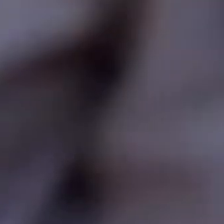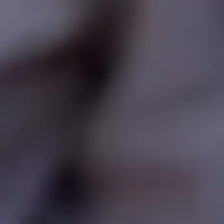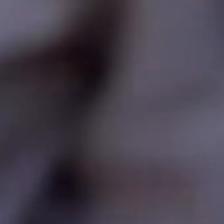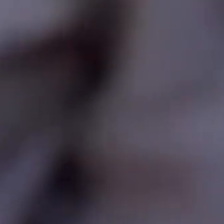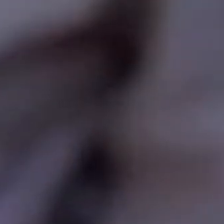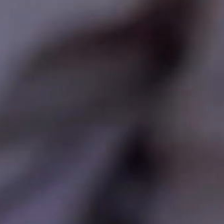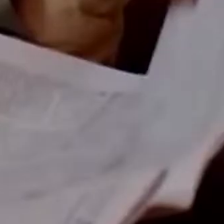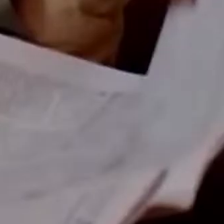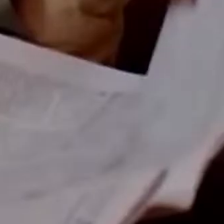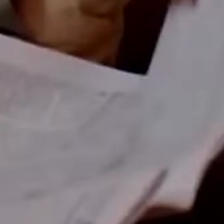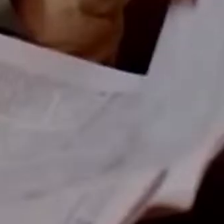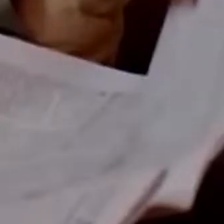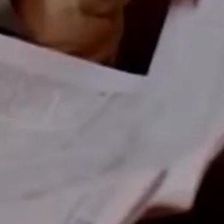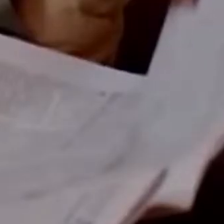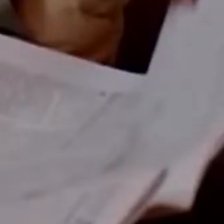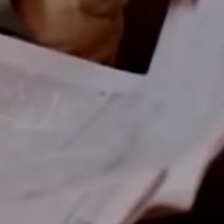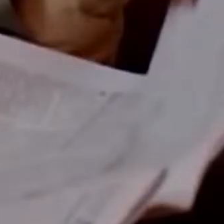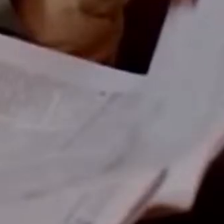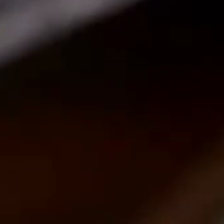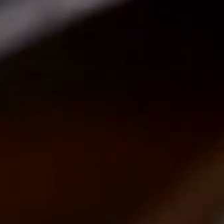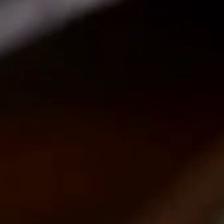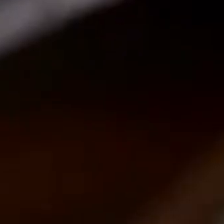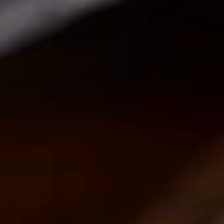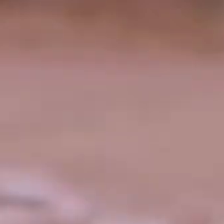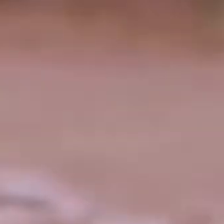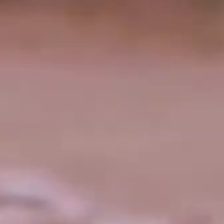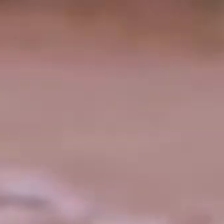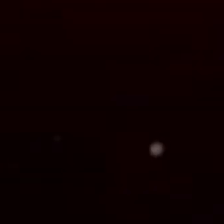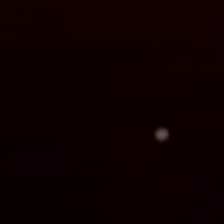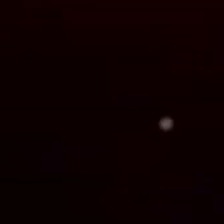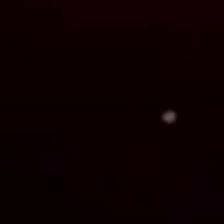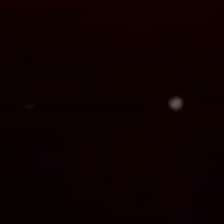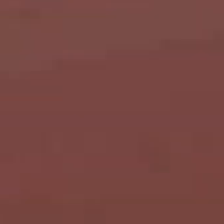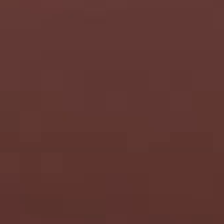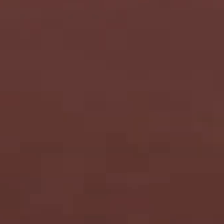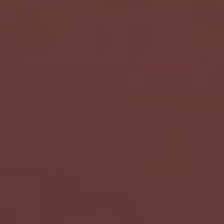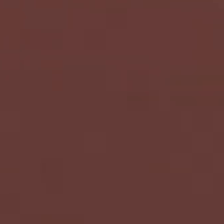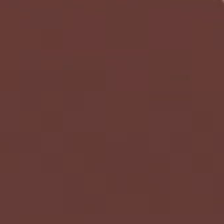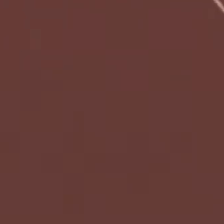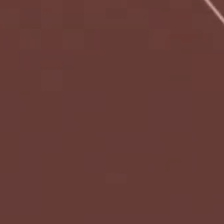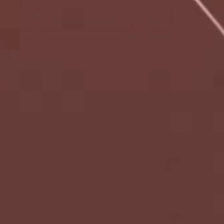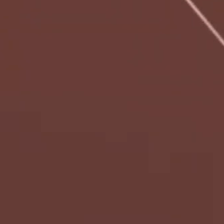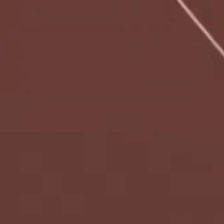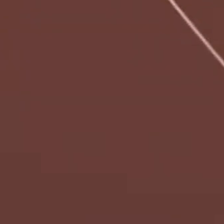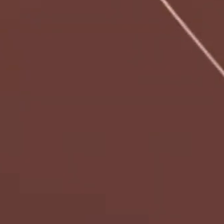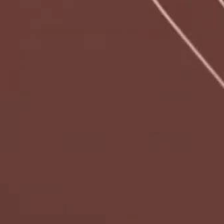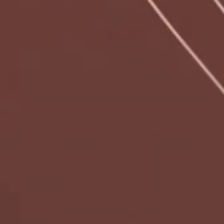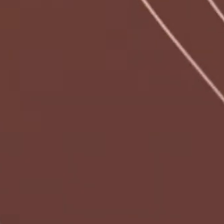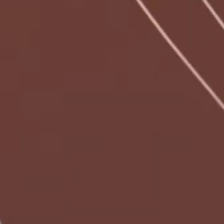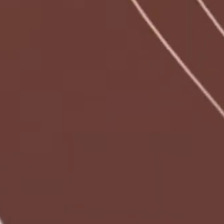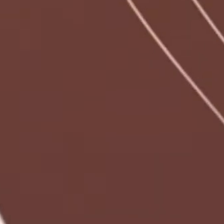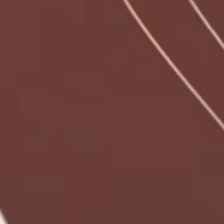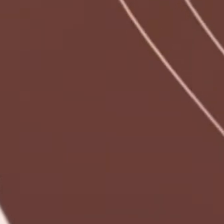forget that Rashantis are never distracted. Halita.